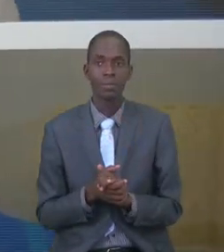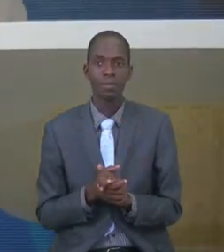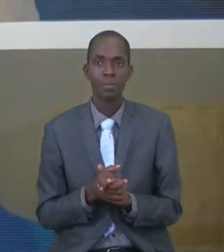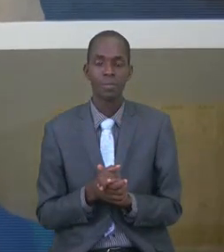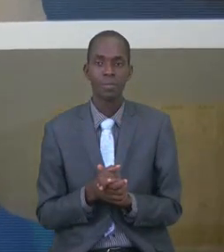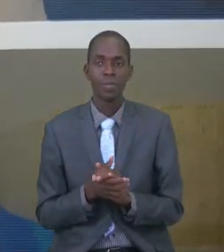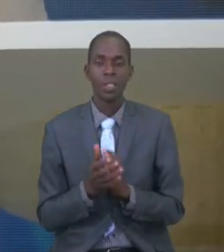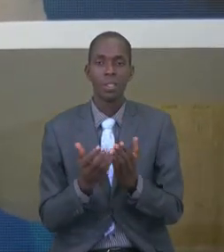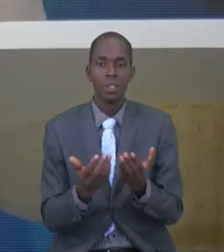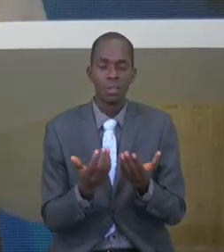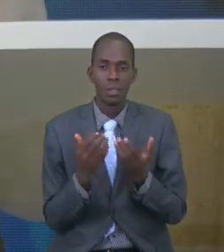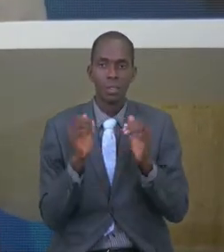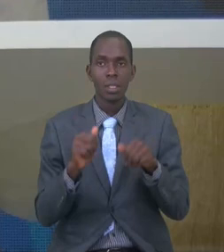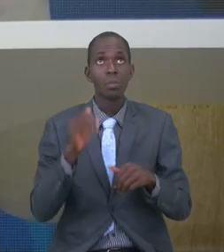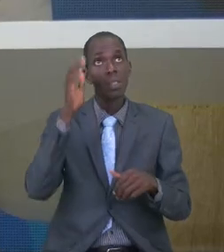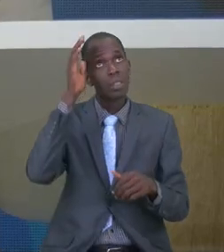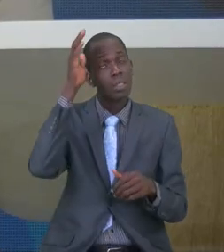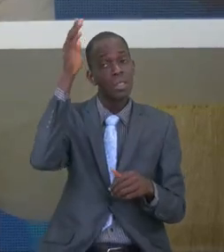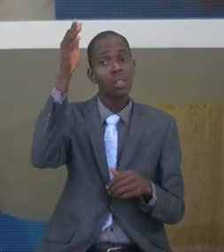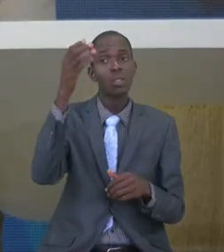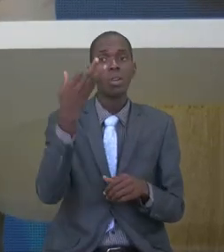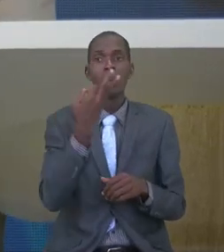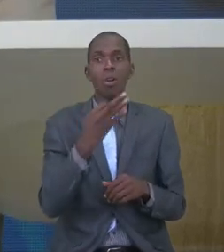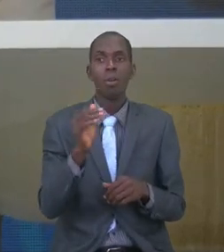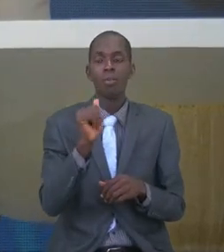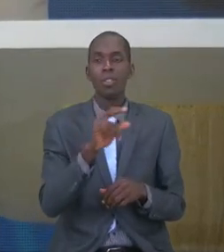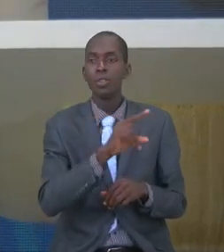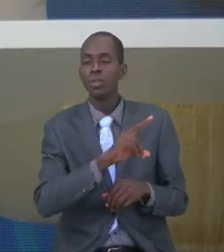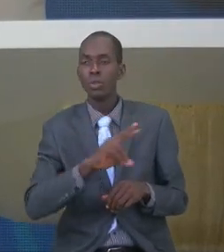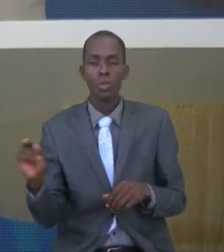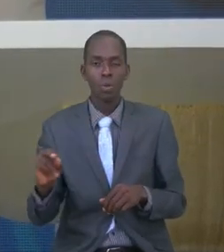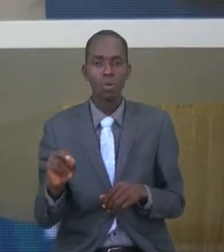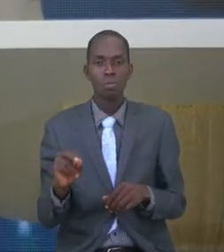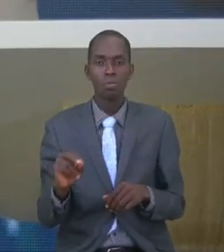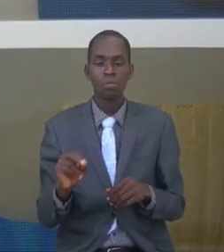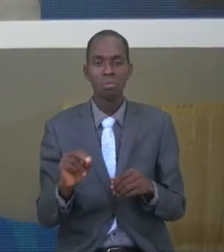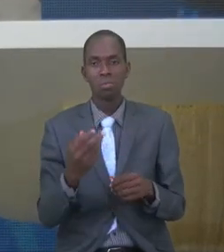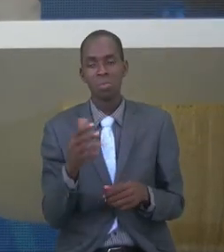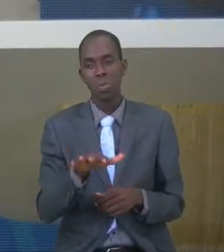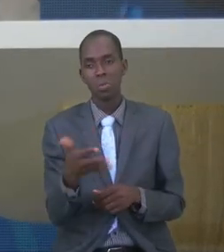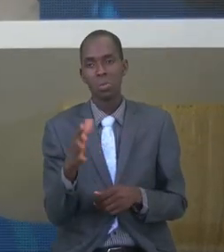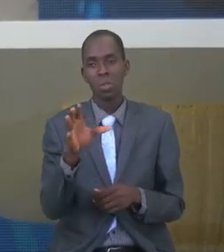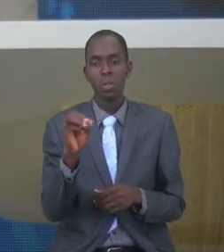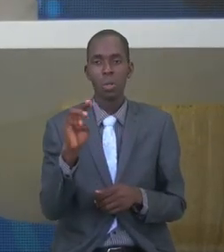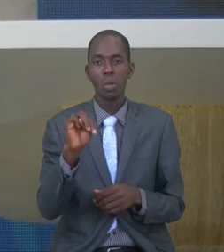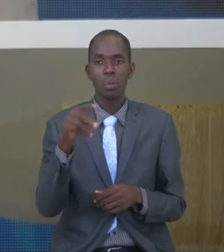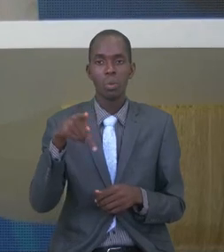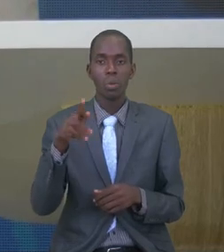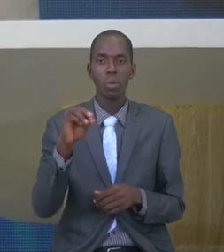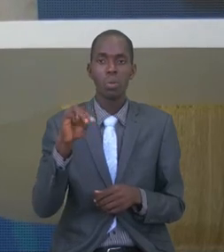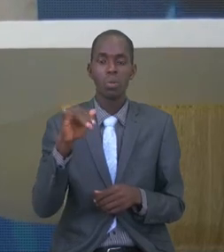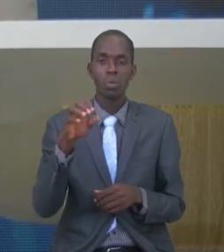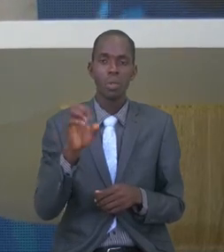desirable destiny of a no-compromise defender through a